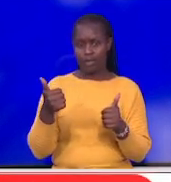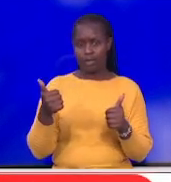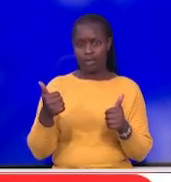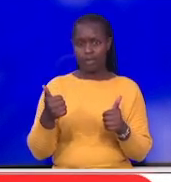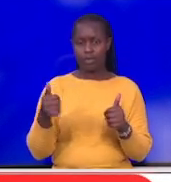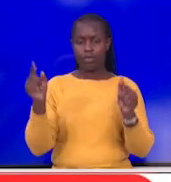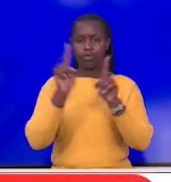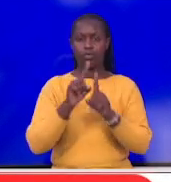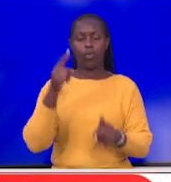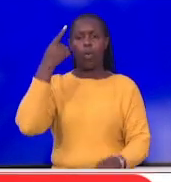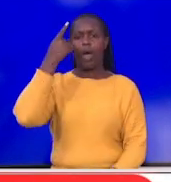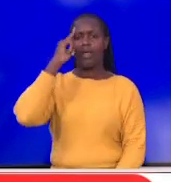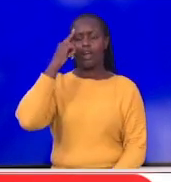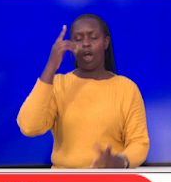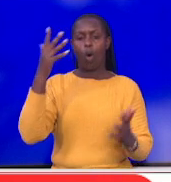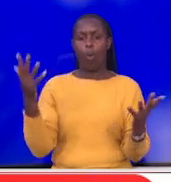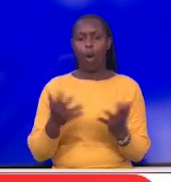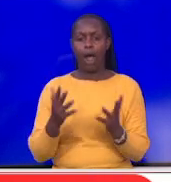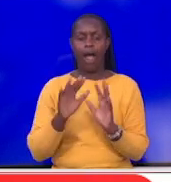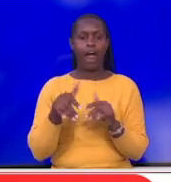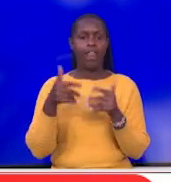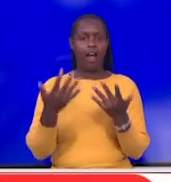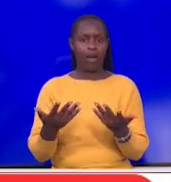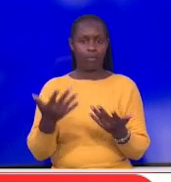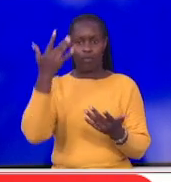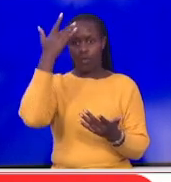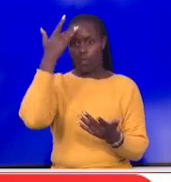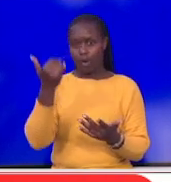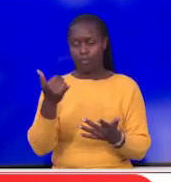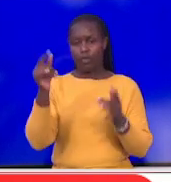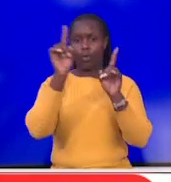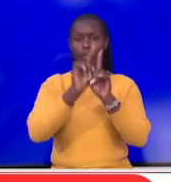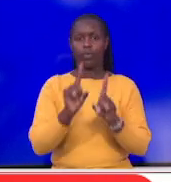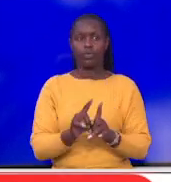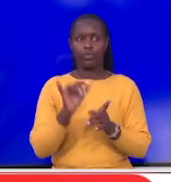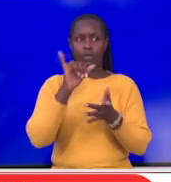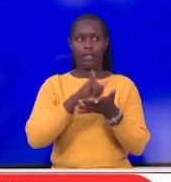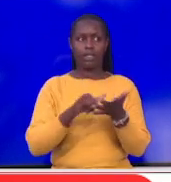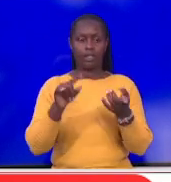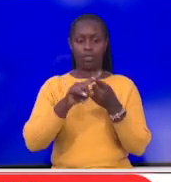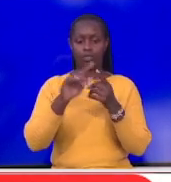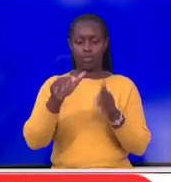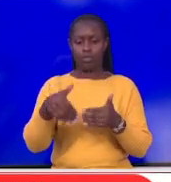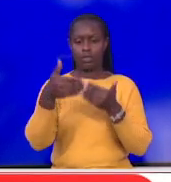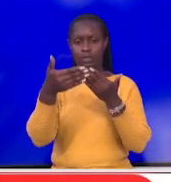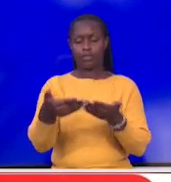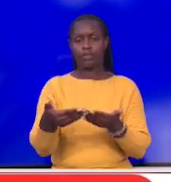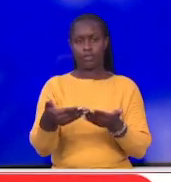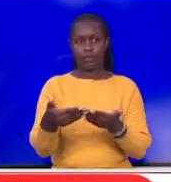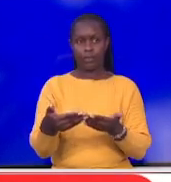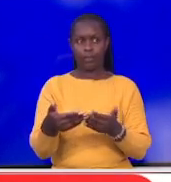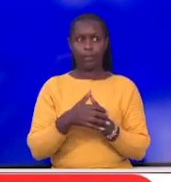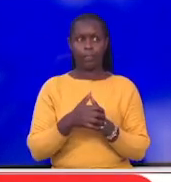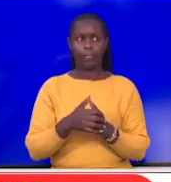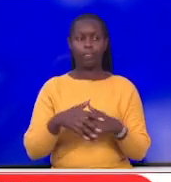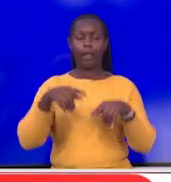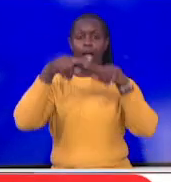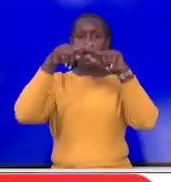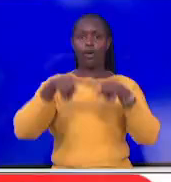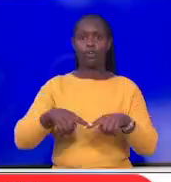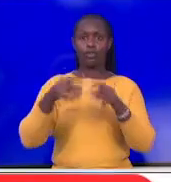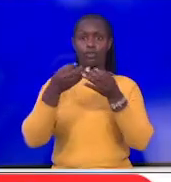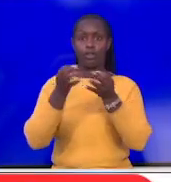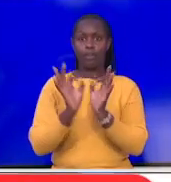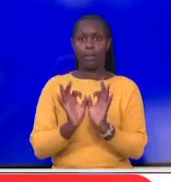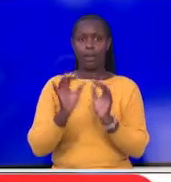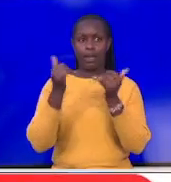indicating where and how, to a point that even a standard 2 kid could be able to describe the whole thing. And according to the family, this